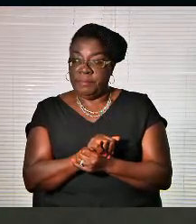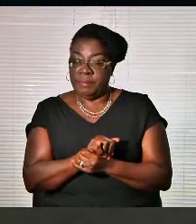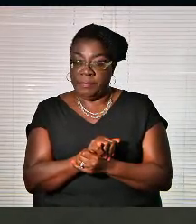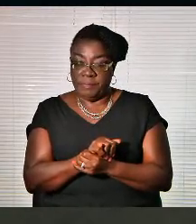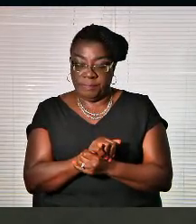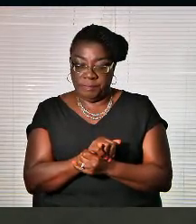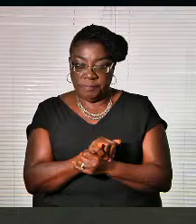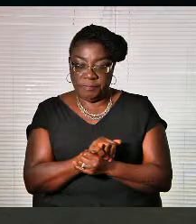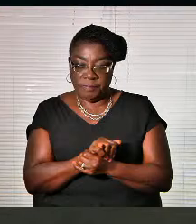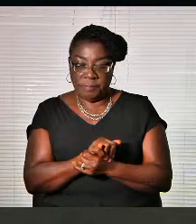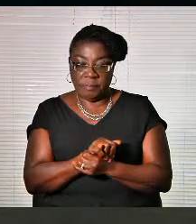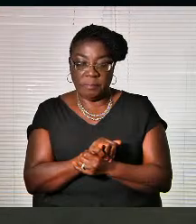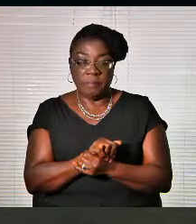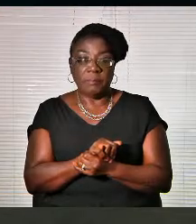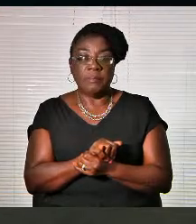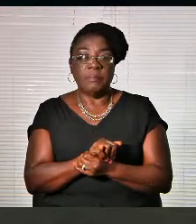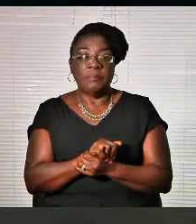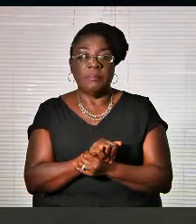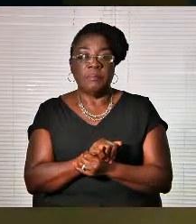address all parts of my question.